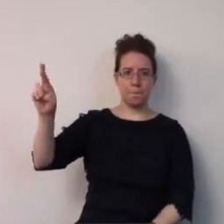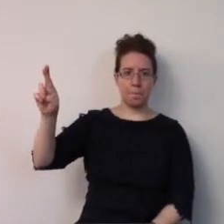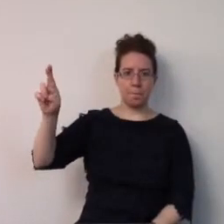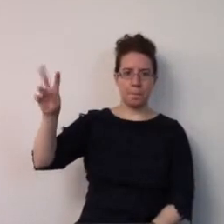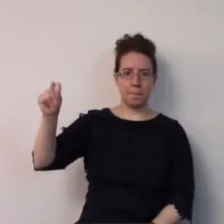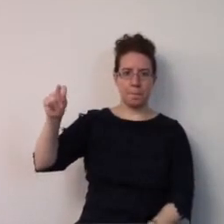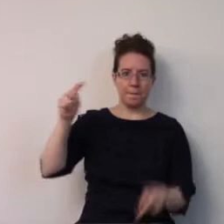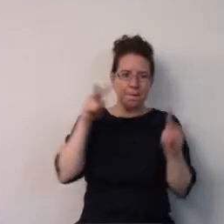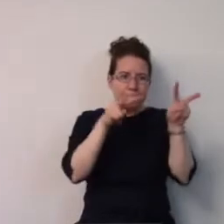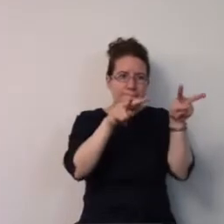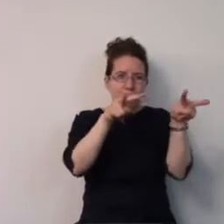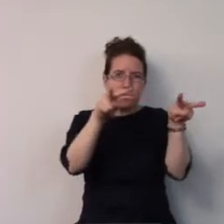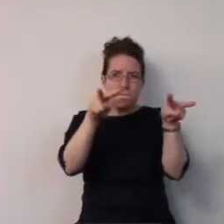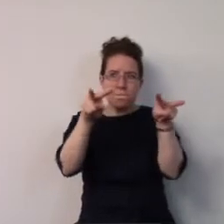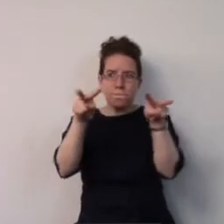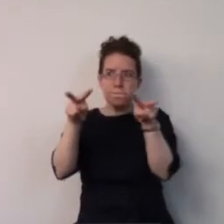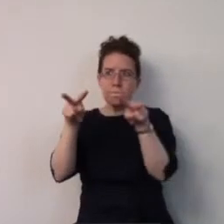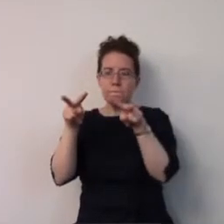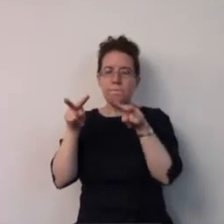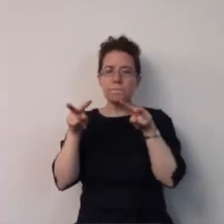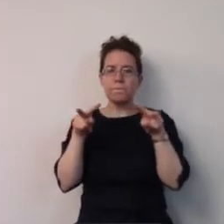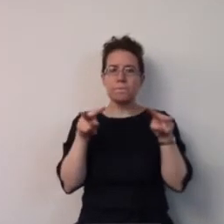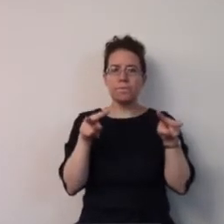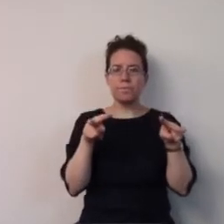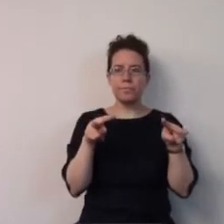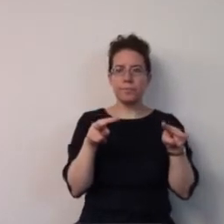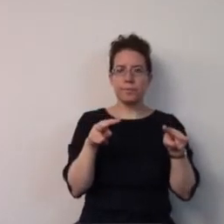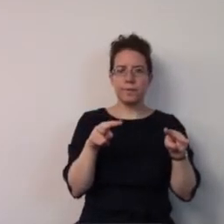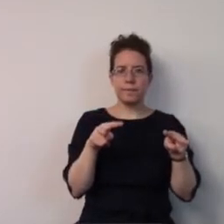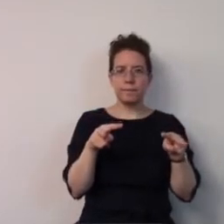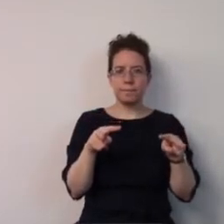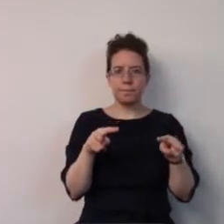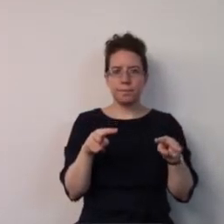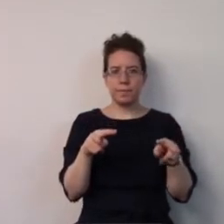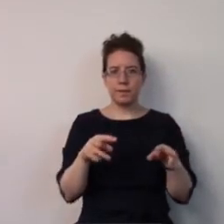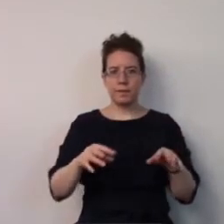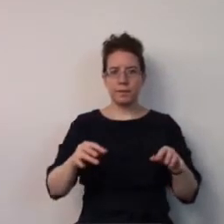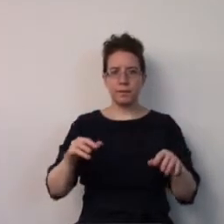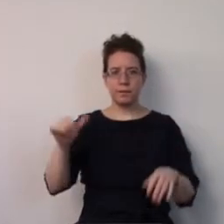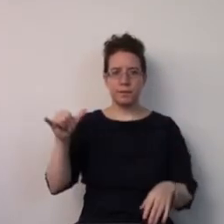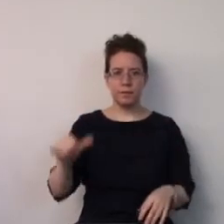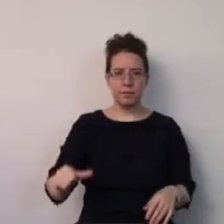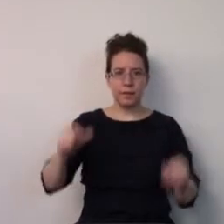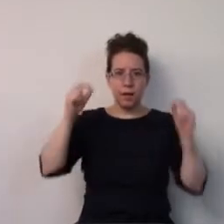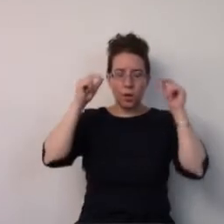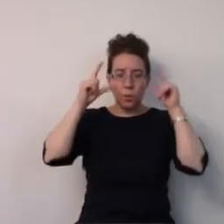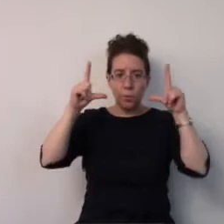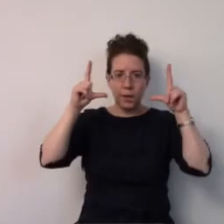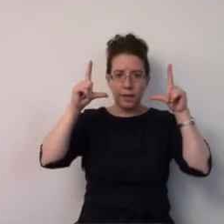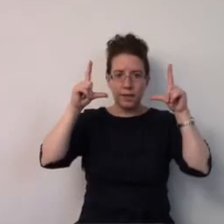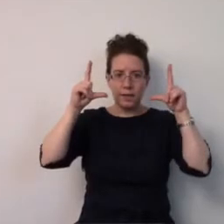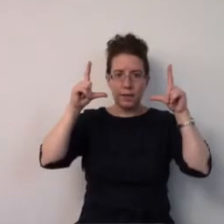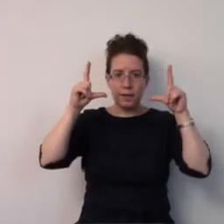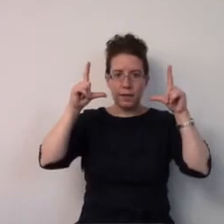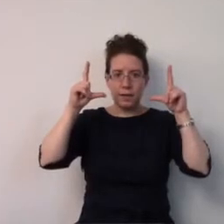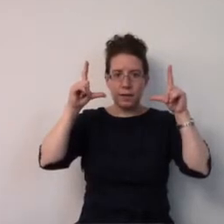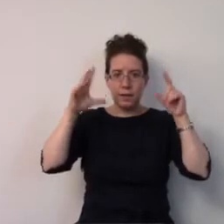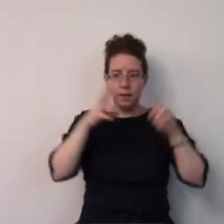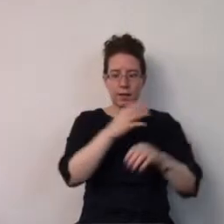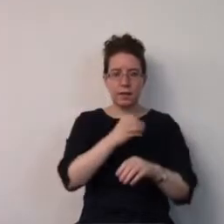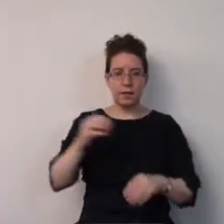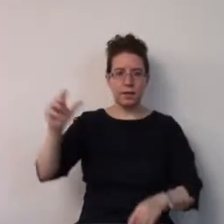keeping awake, especially of keeping awake and alert in order to look after, protect, or